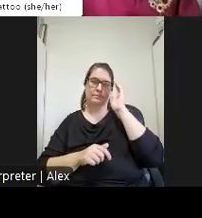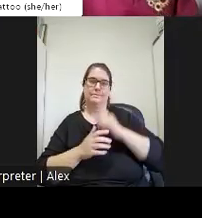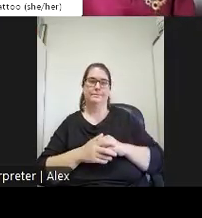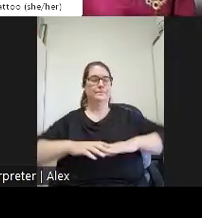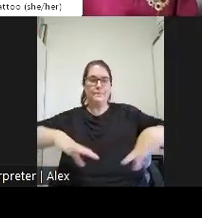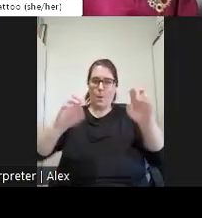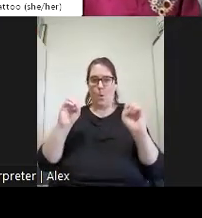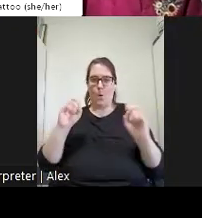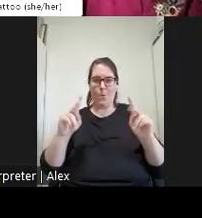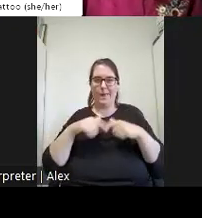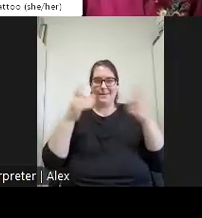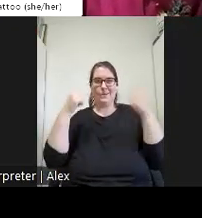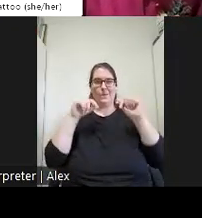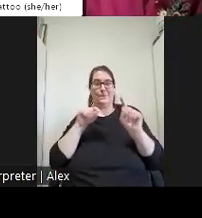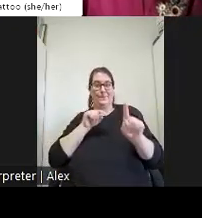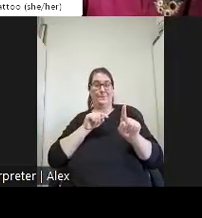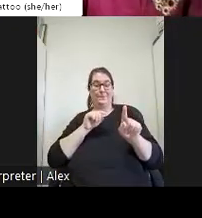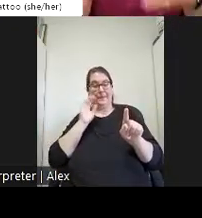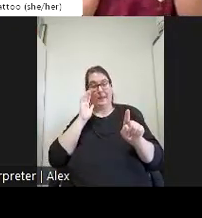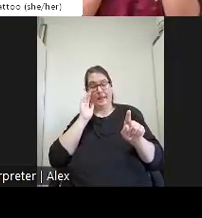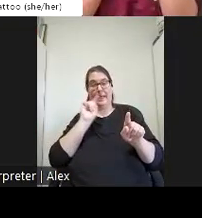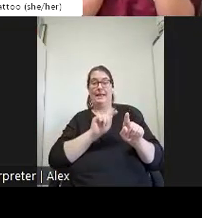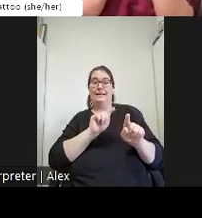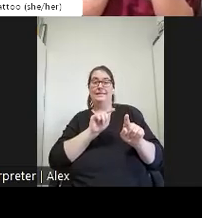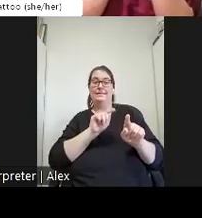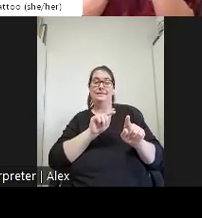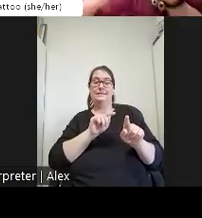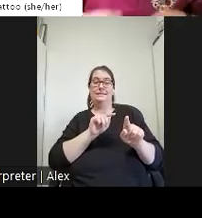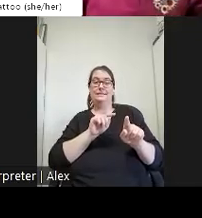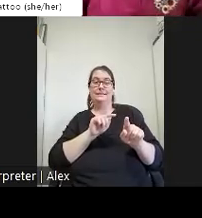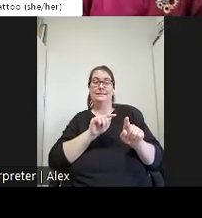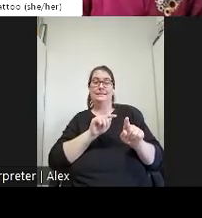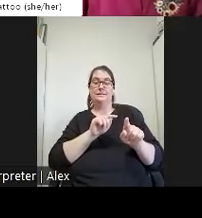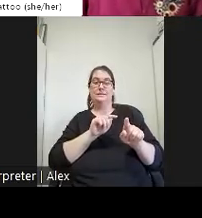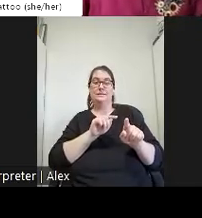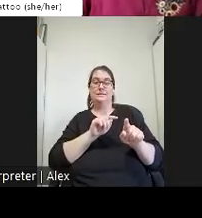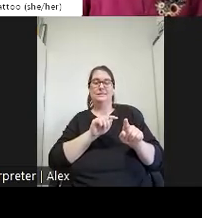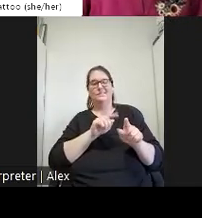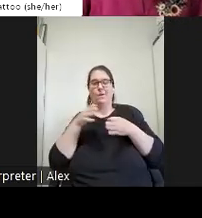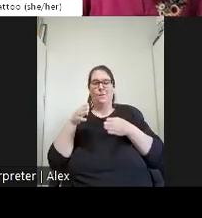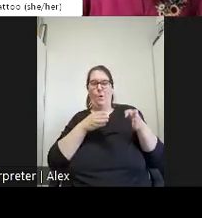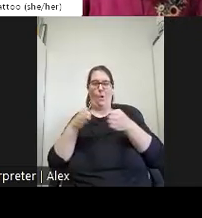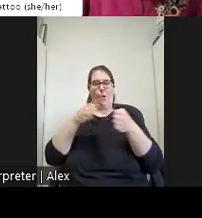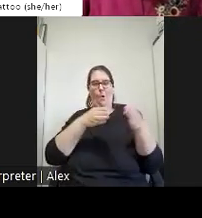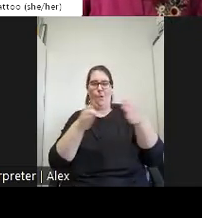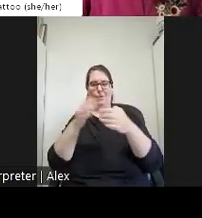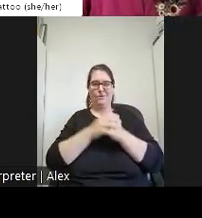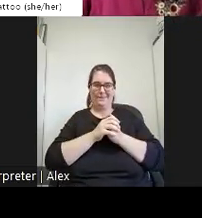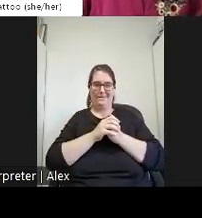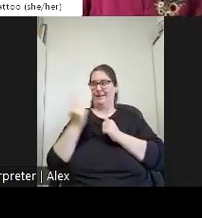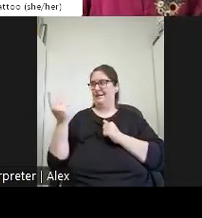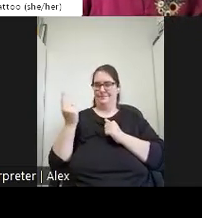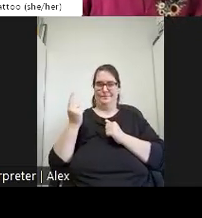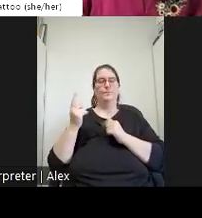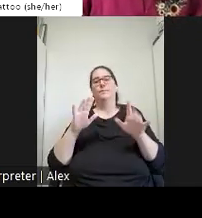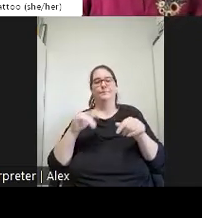the next slide is actually our role play that me and Emma are going to do. In this role